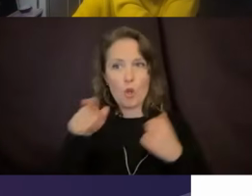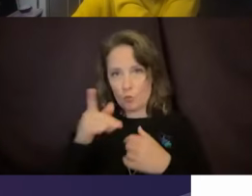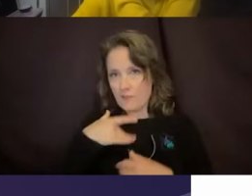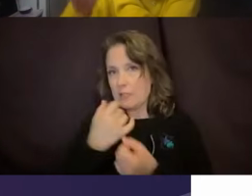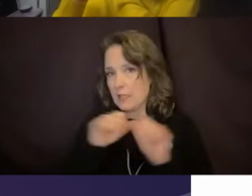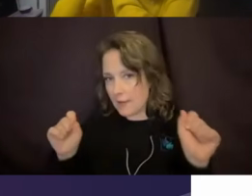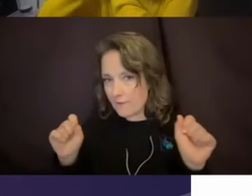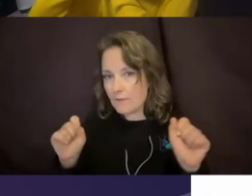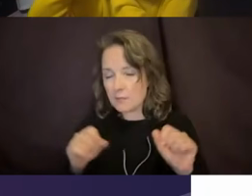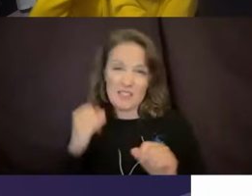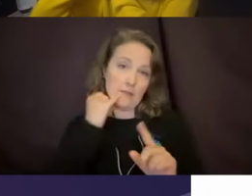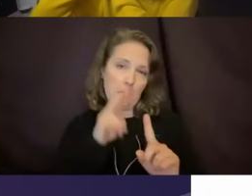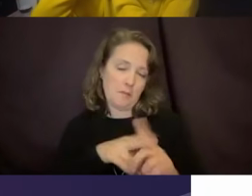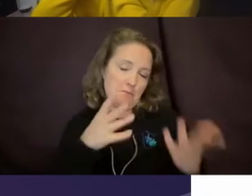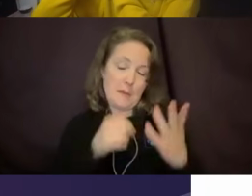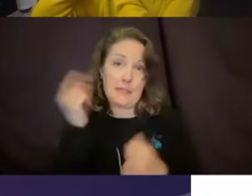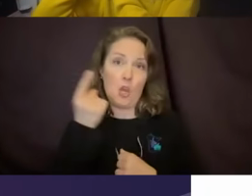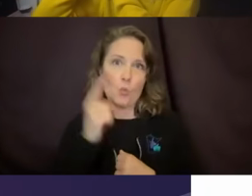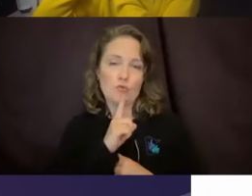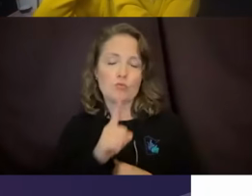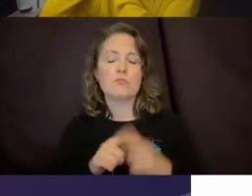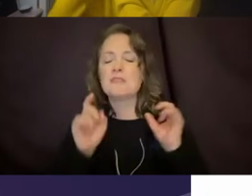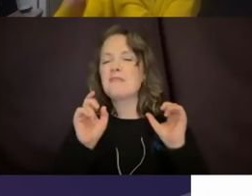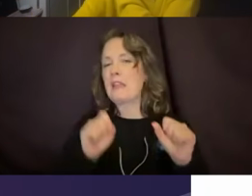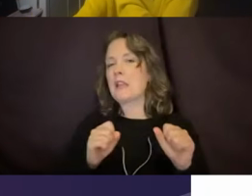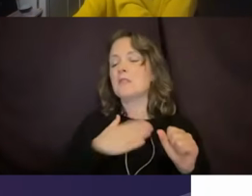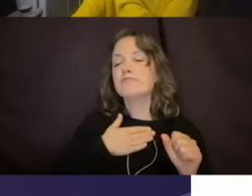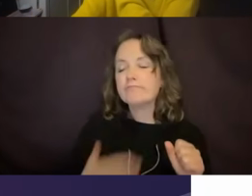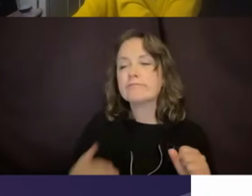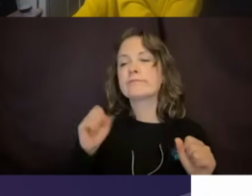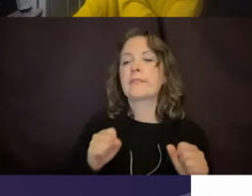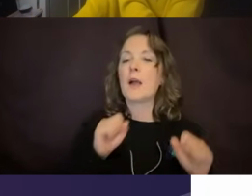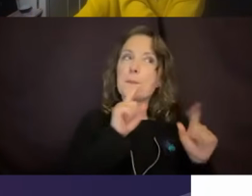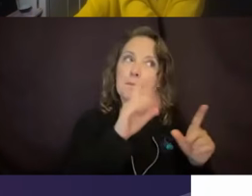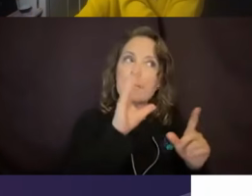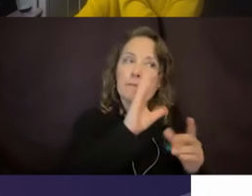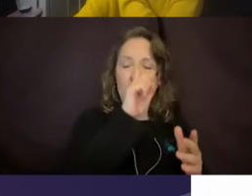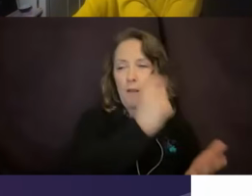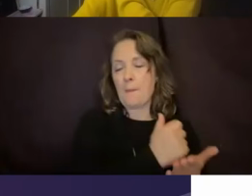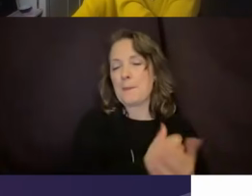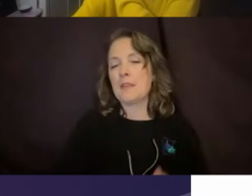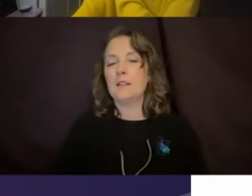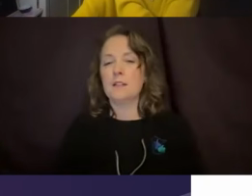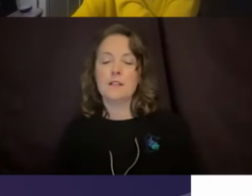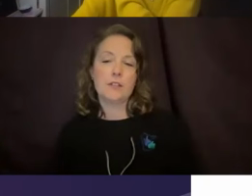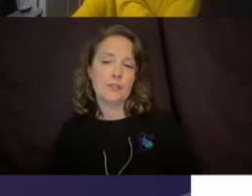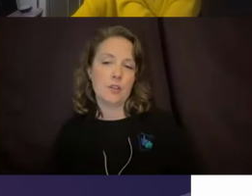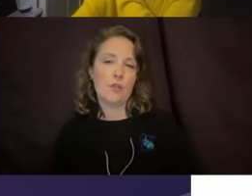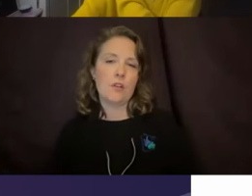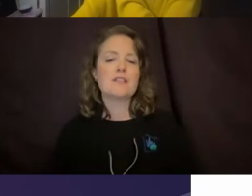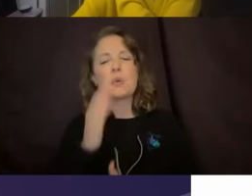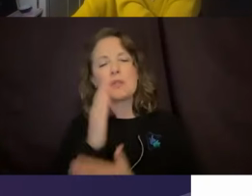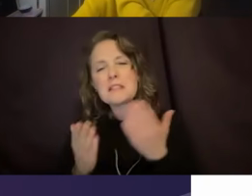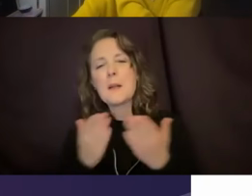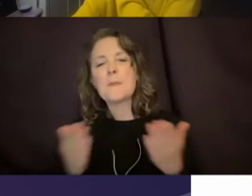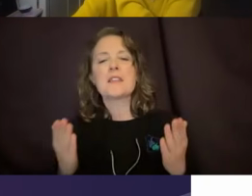that applies, that might not always be the case. But again, being able to have certain things that